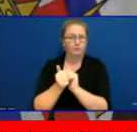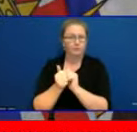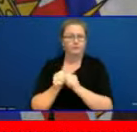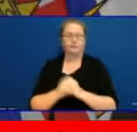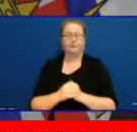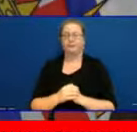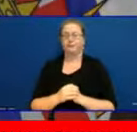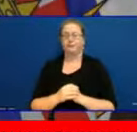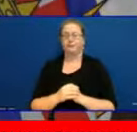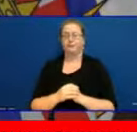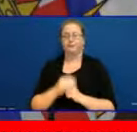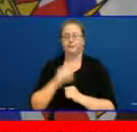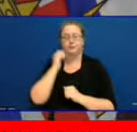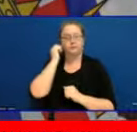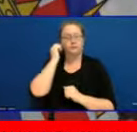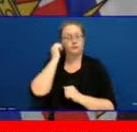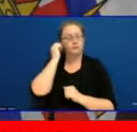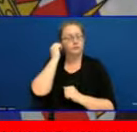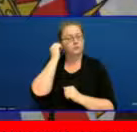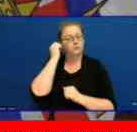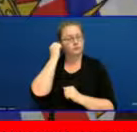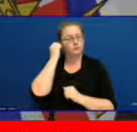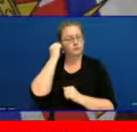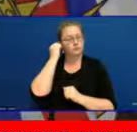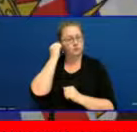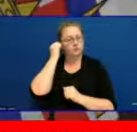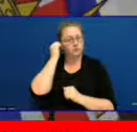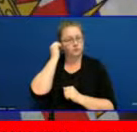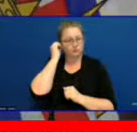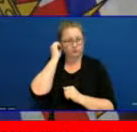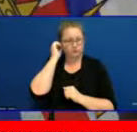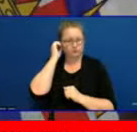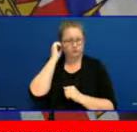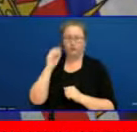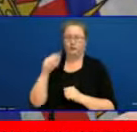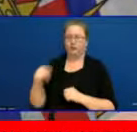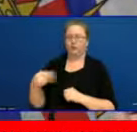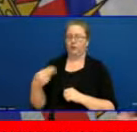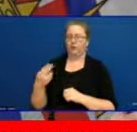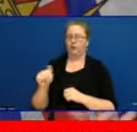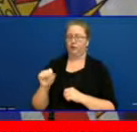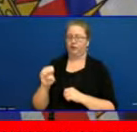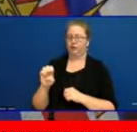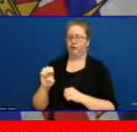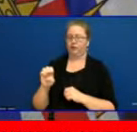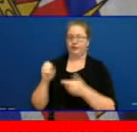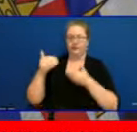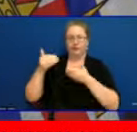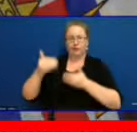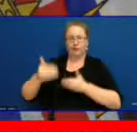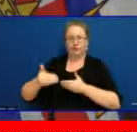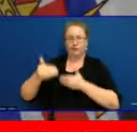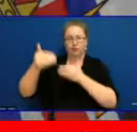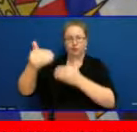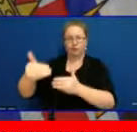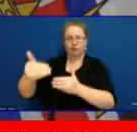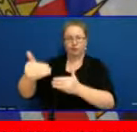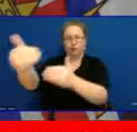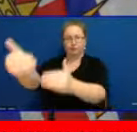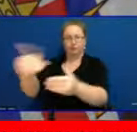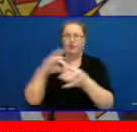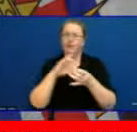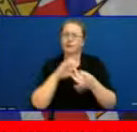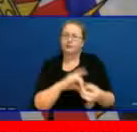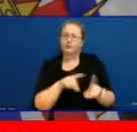What we've called these phases is around the different testing strategies that we've had. So